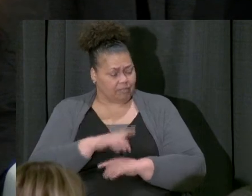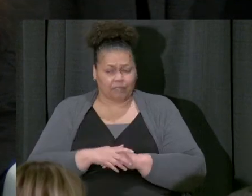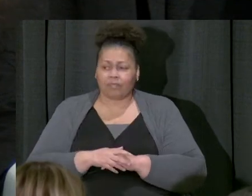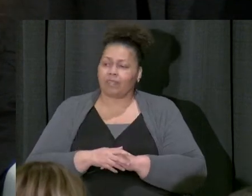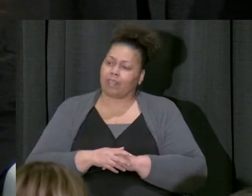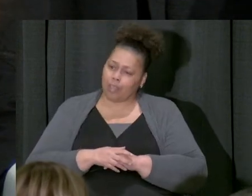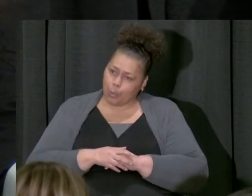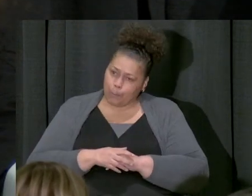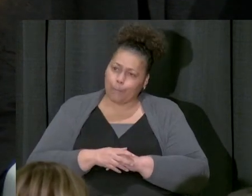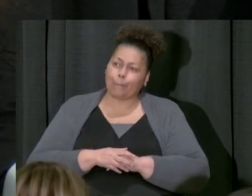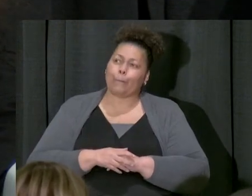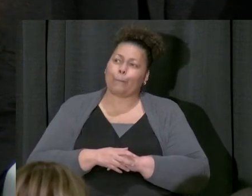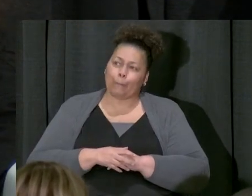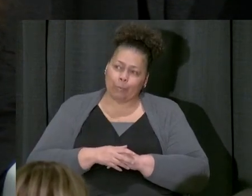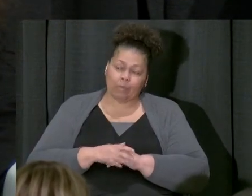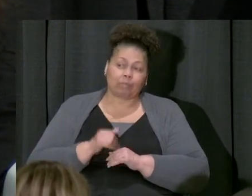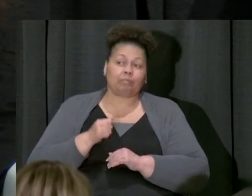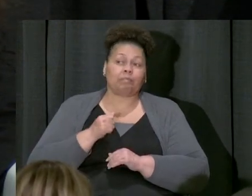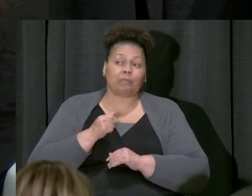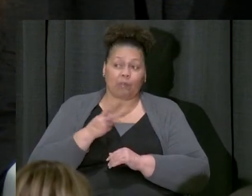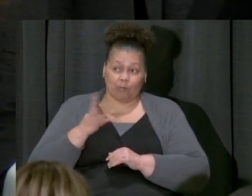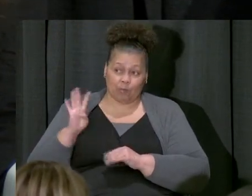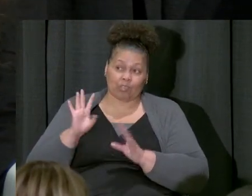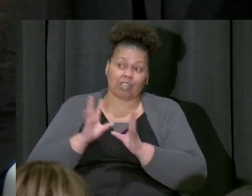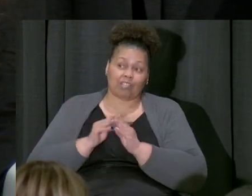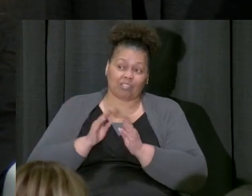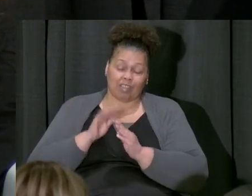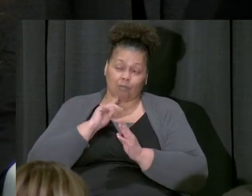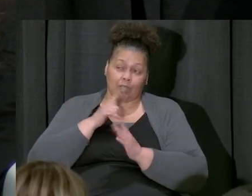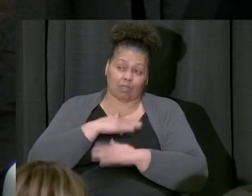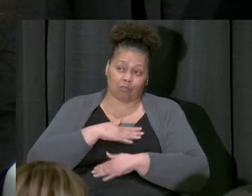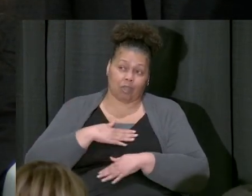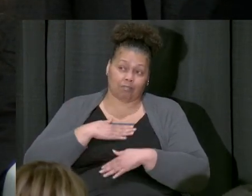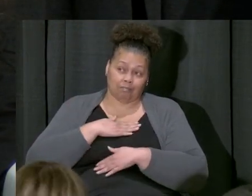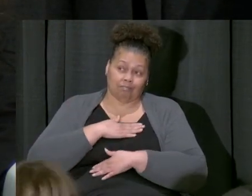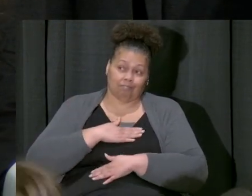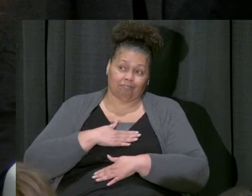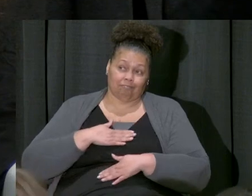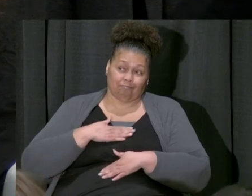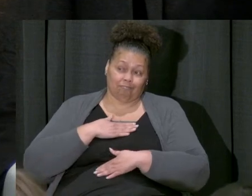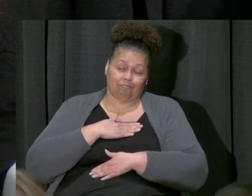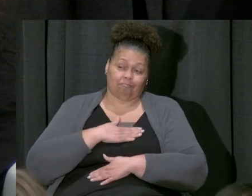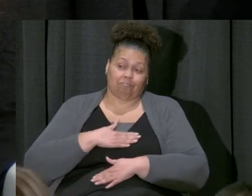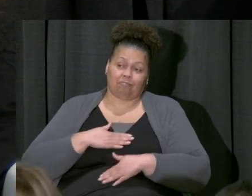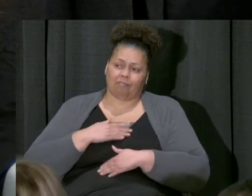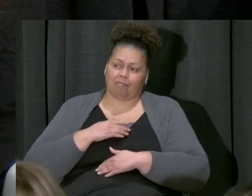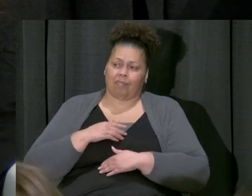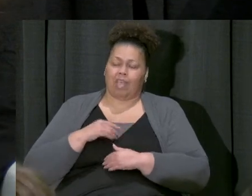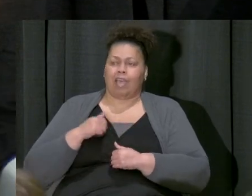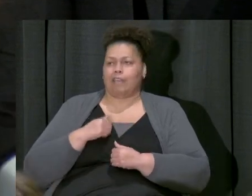Well, there have been actually a number of sessions that I've really, really enjoyed.